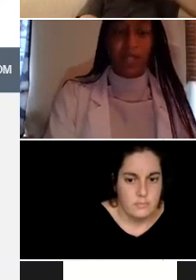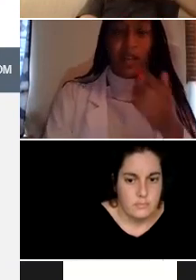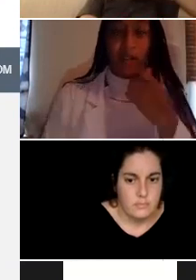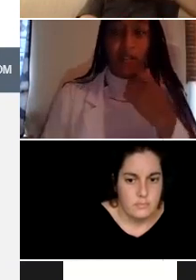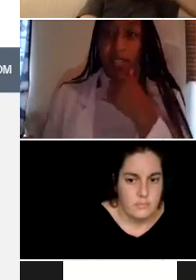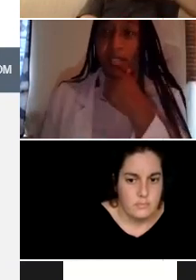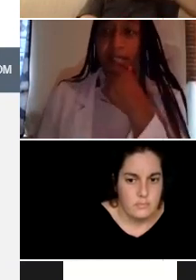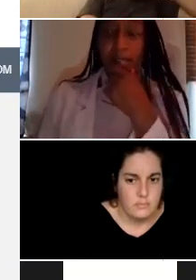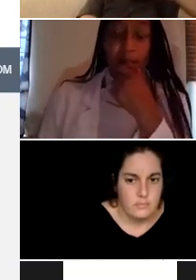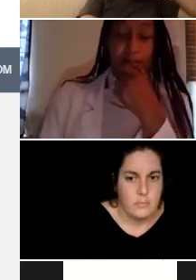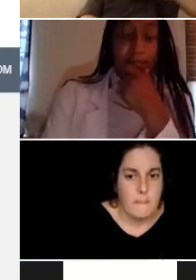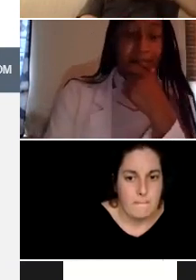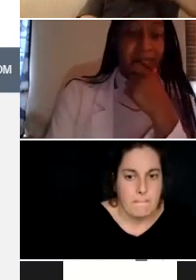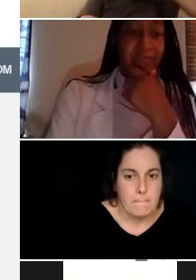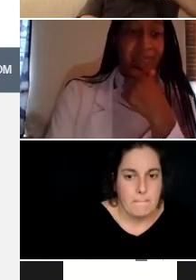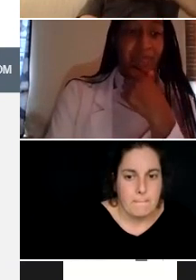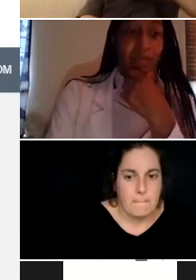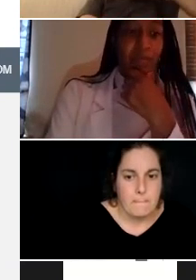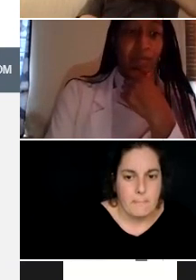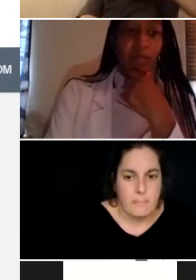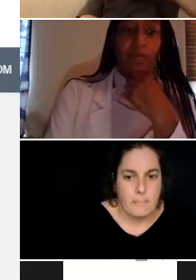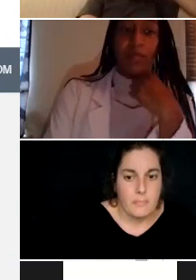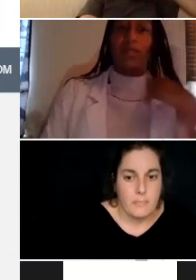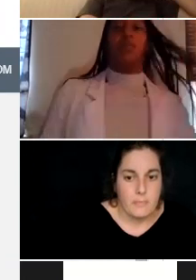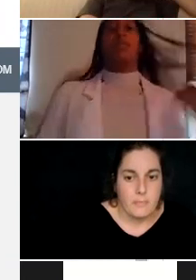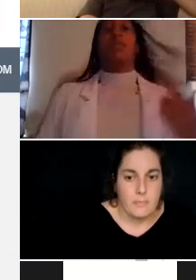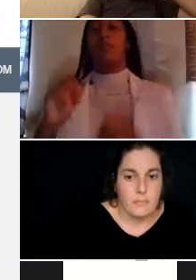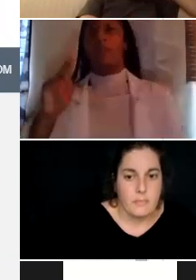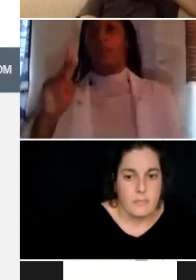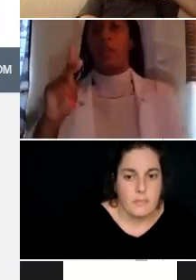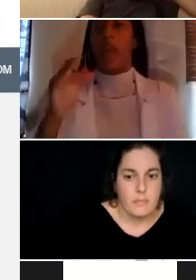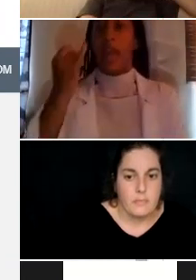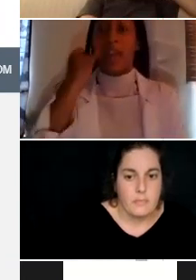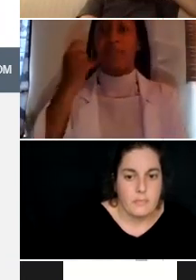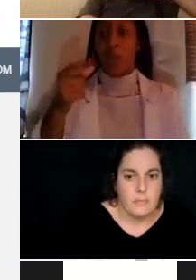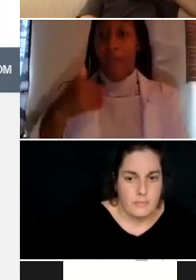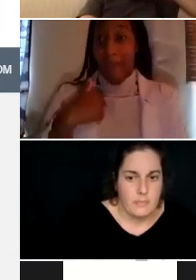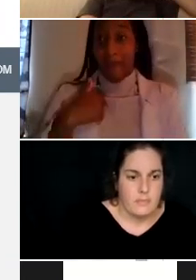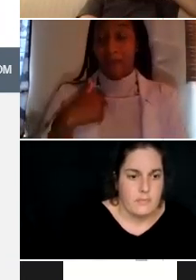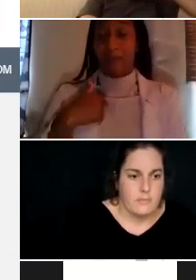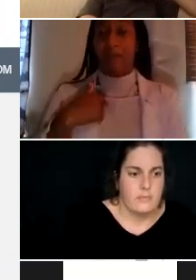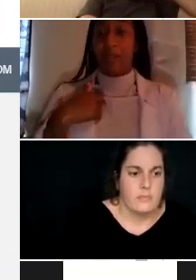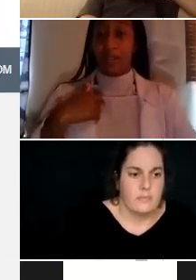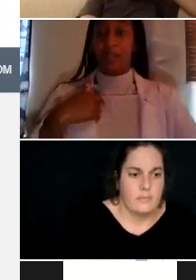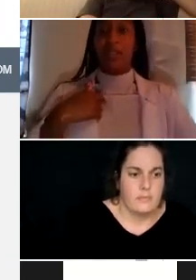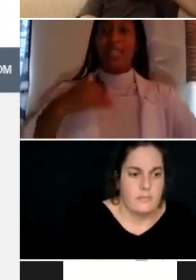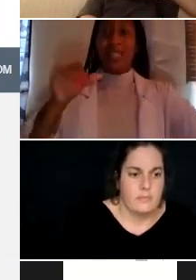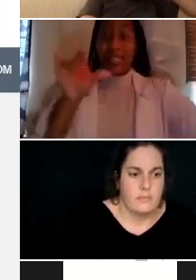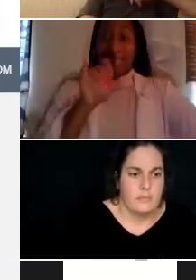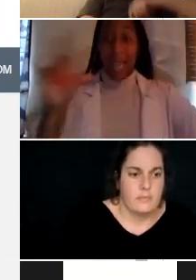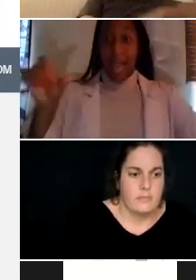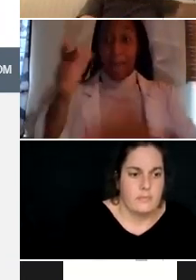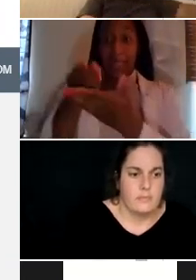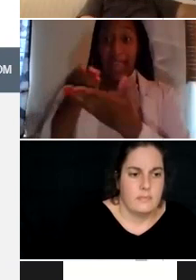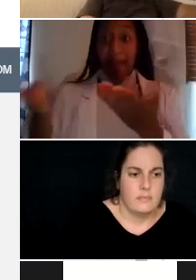I'm sorry, can you repeat the last statement? Sure, no problem. So if you have the same